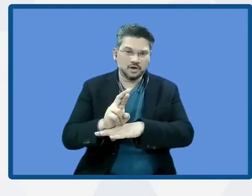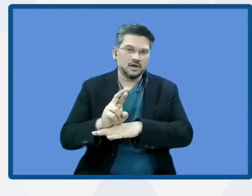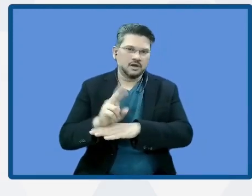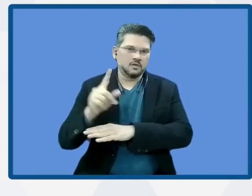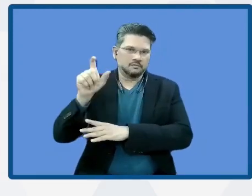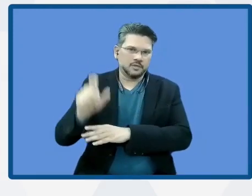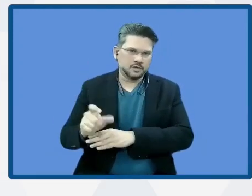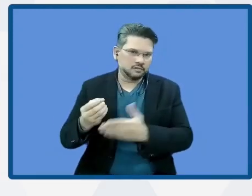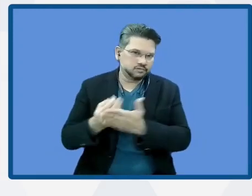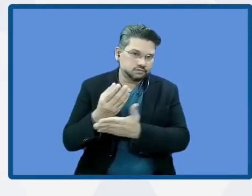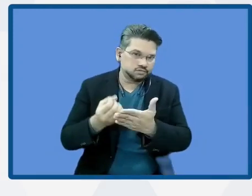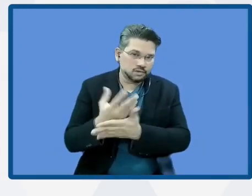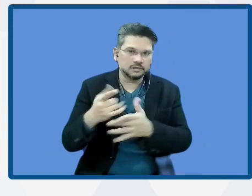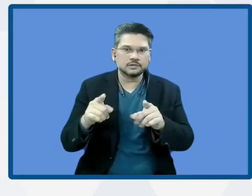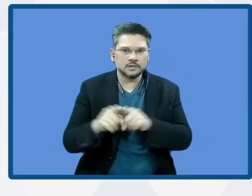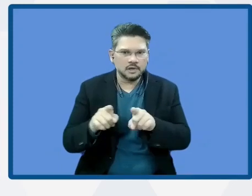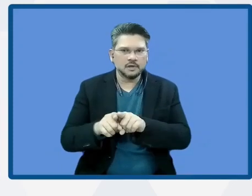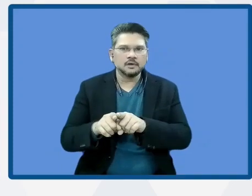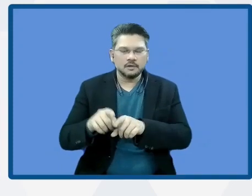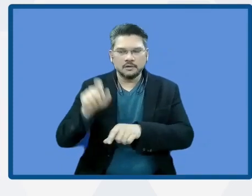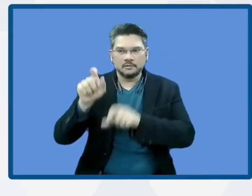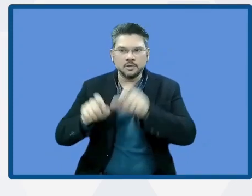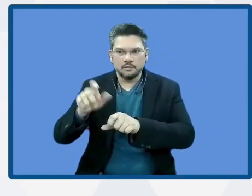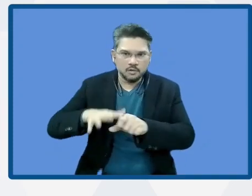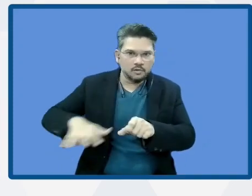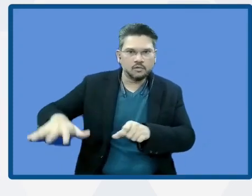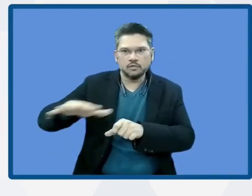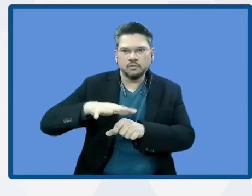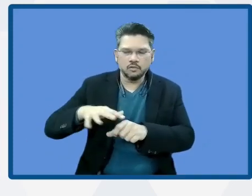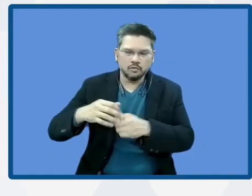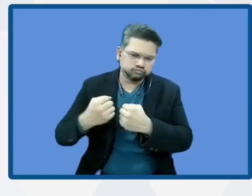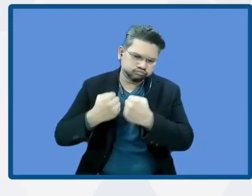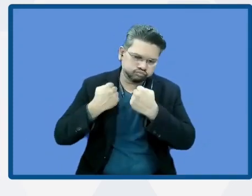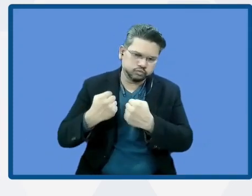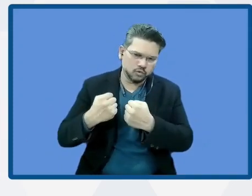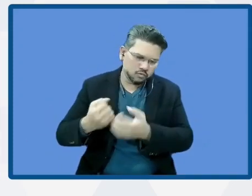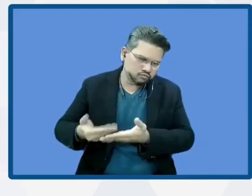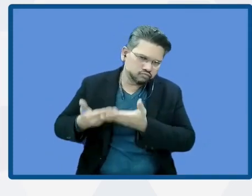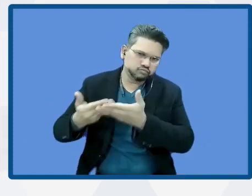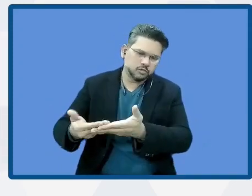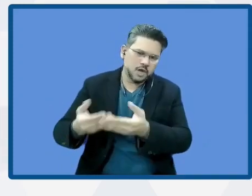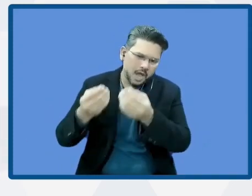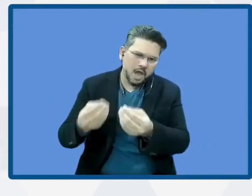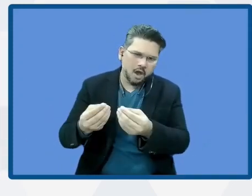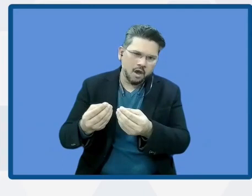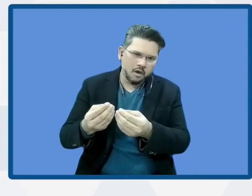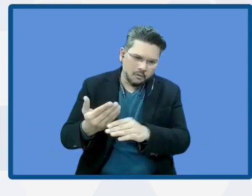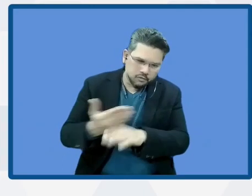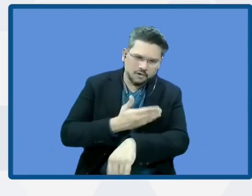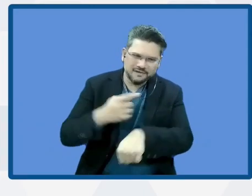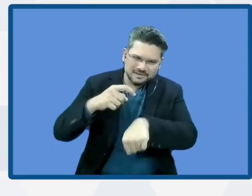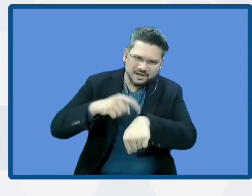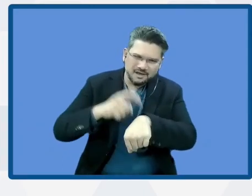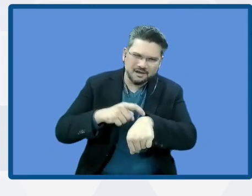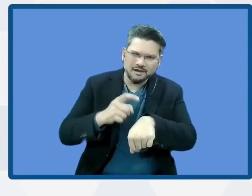our population by giving them these critical seconds, this extra time that will enable them